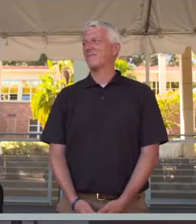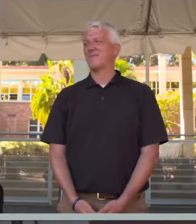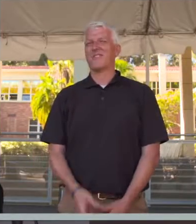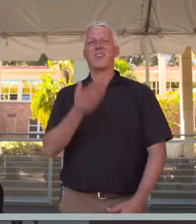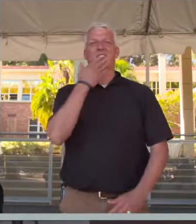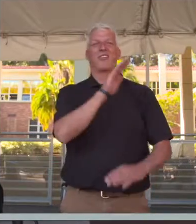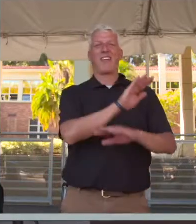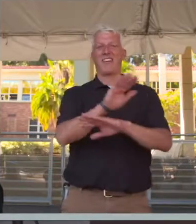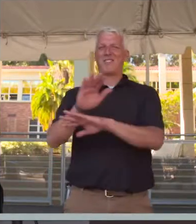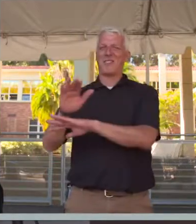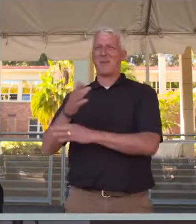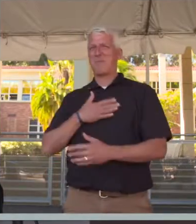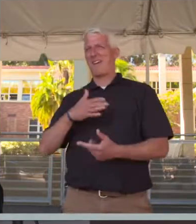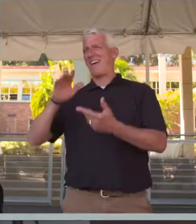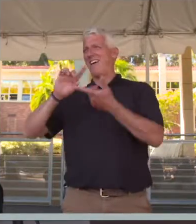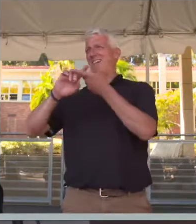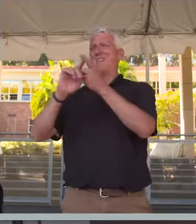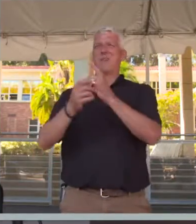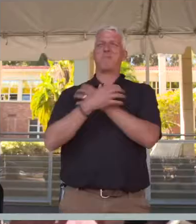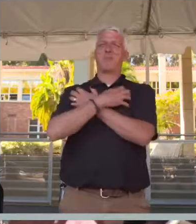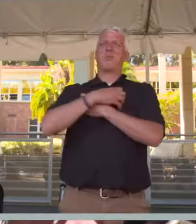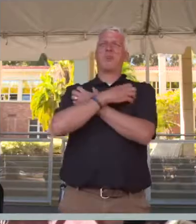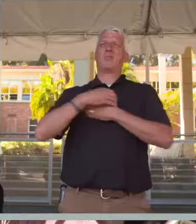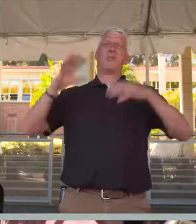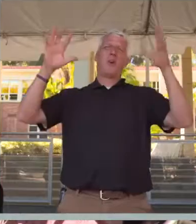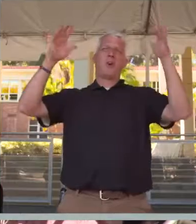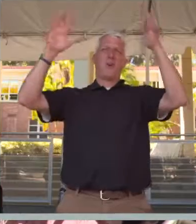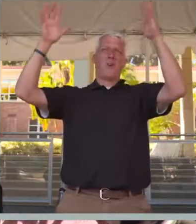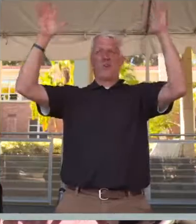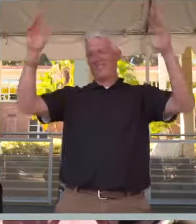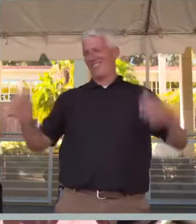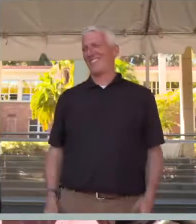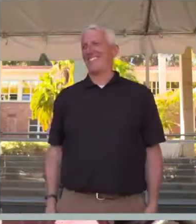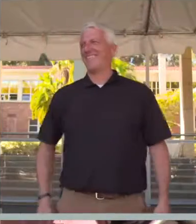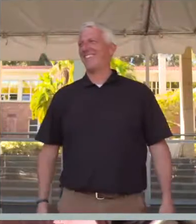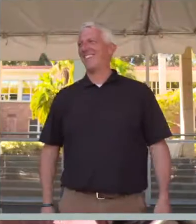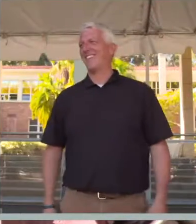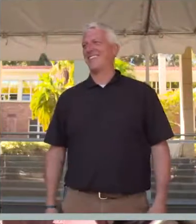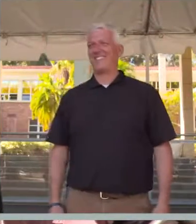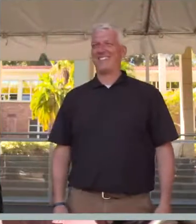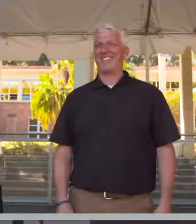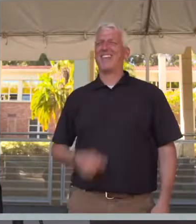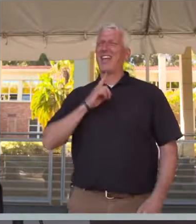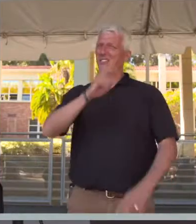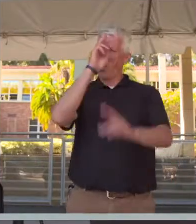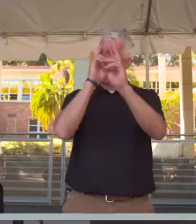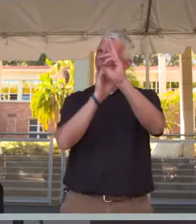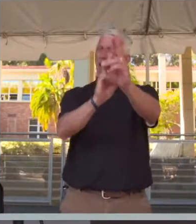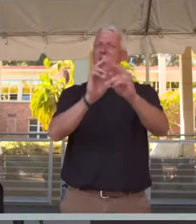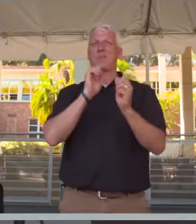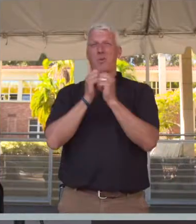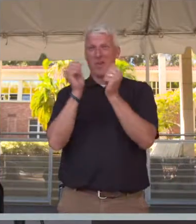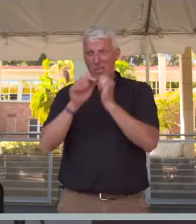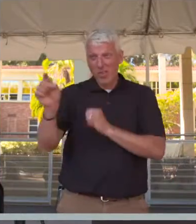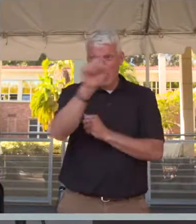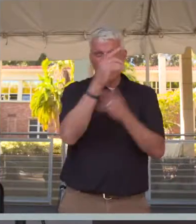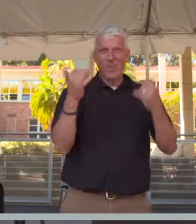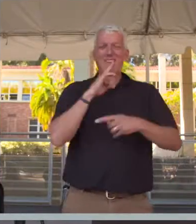Good afternoon, my fellow Bruins. Woo! It is an honor to be with you today